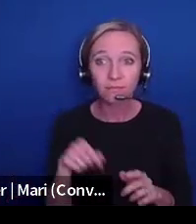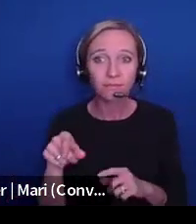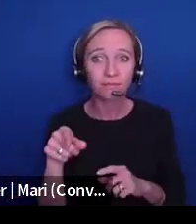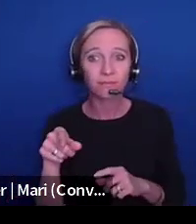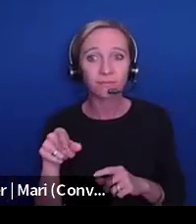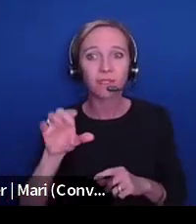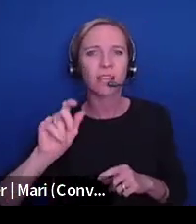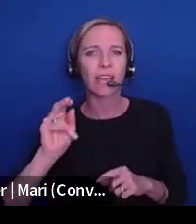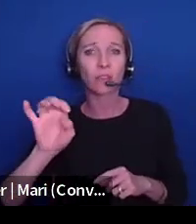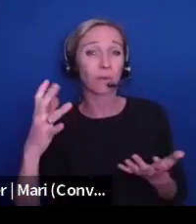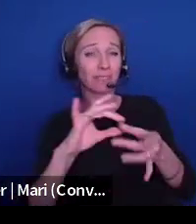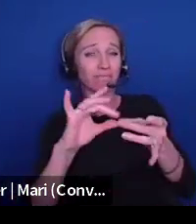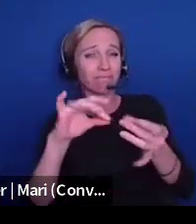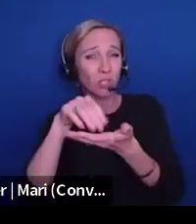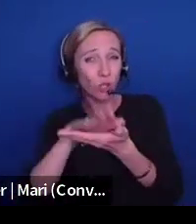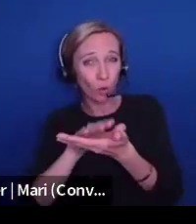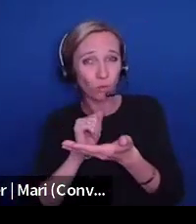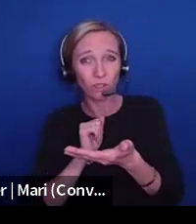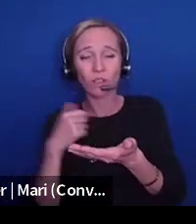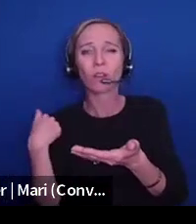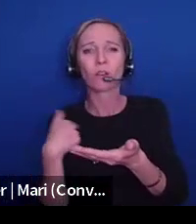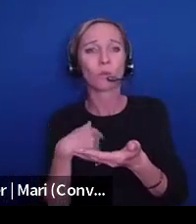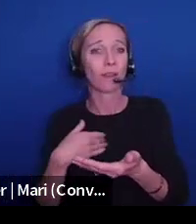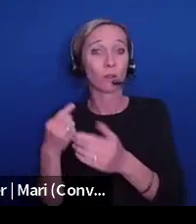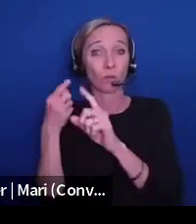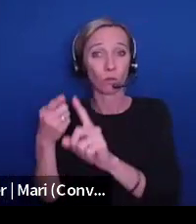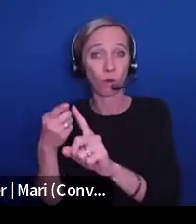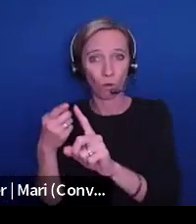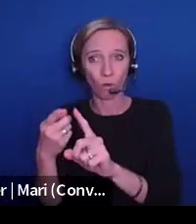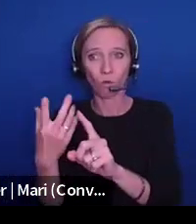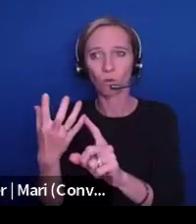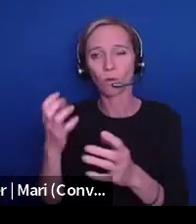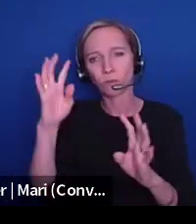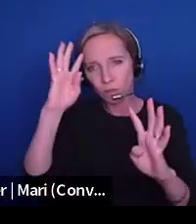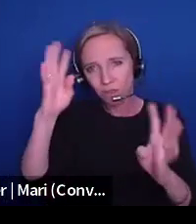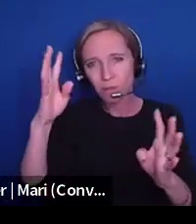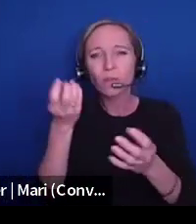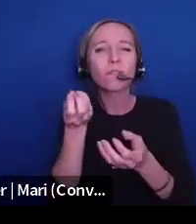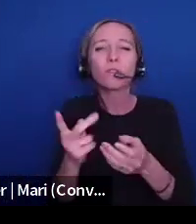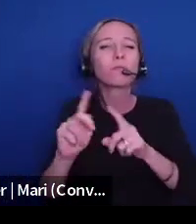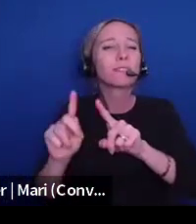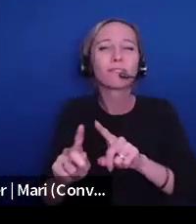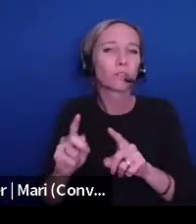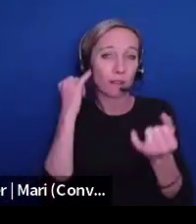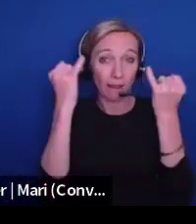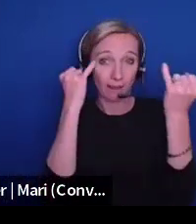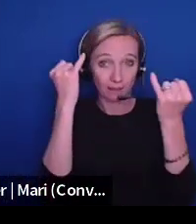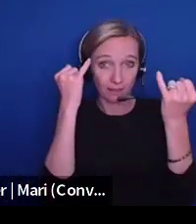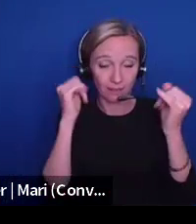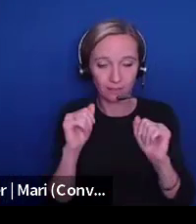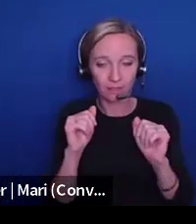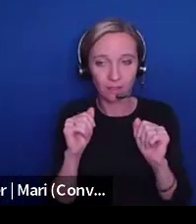Maybe just a note that our goal is to come up with a few ideas and